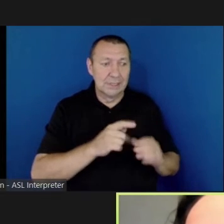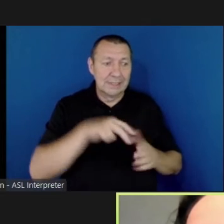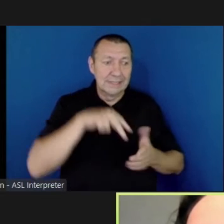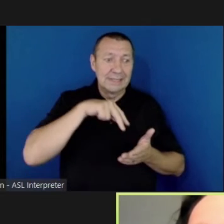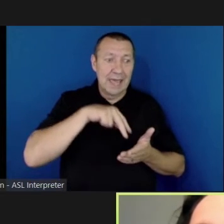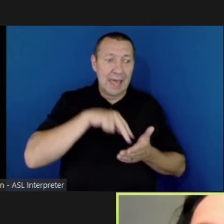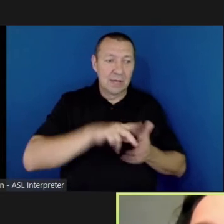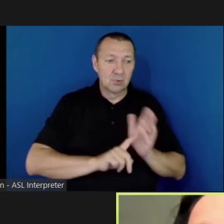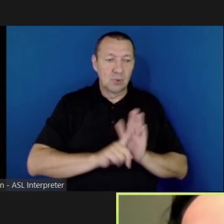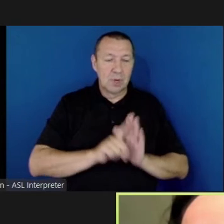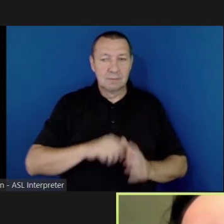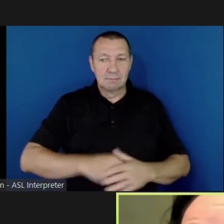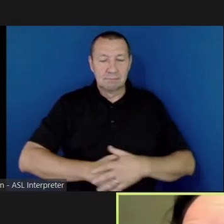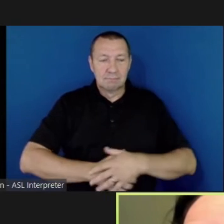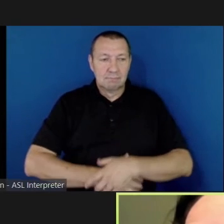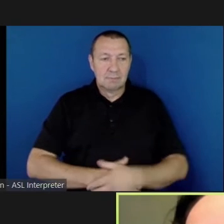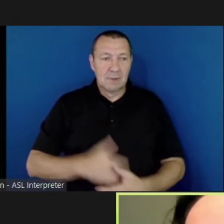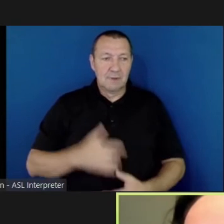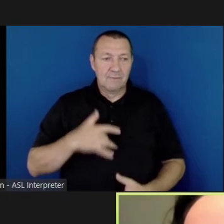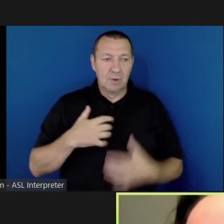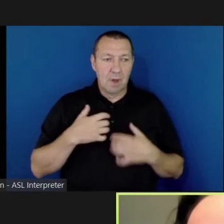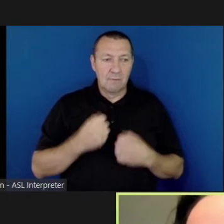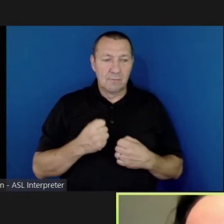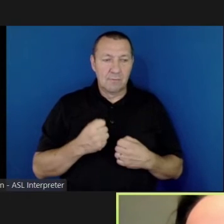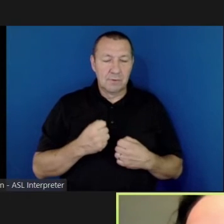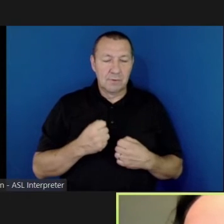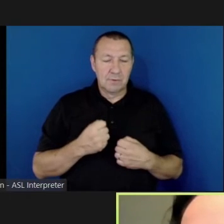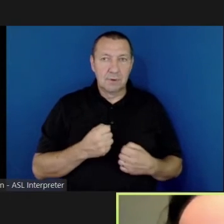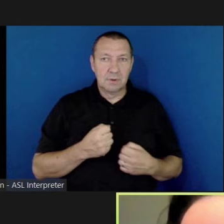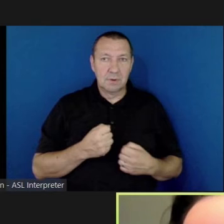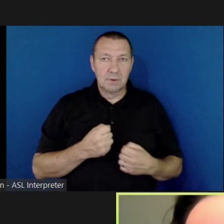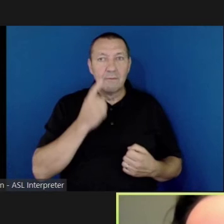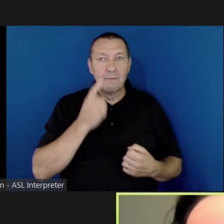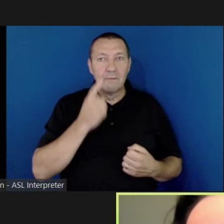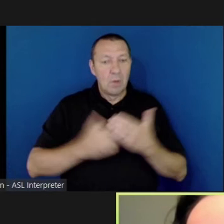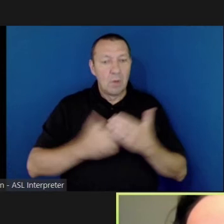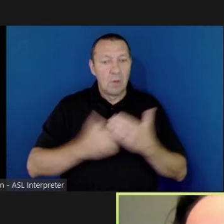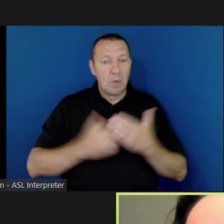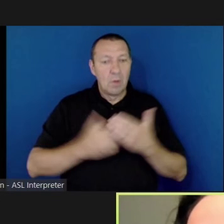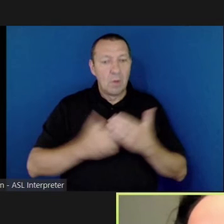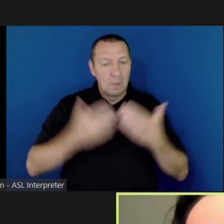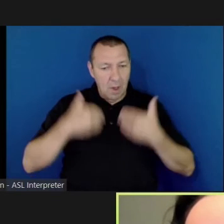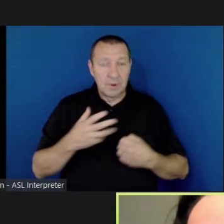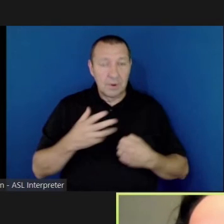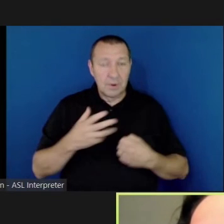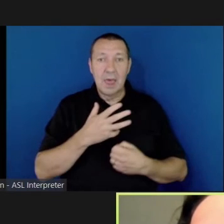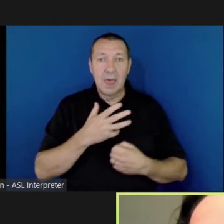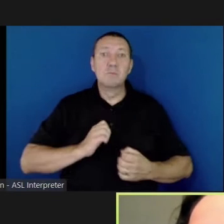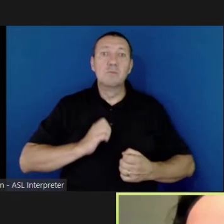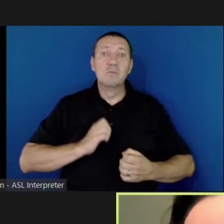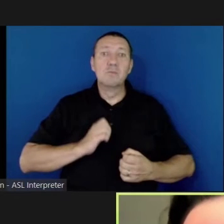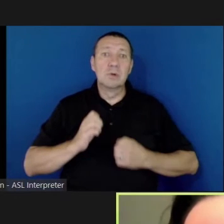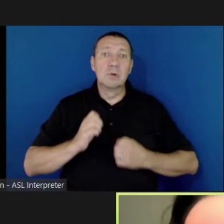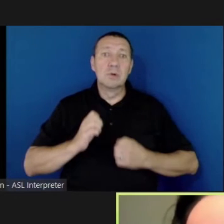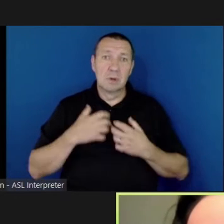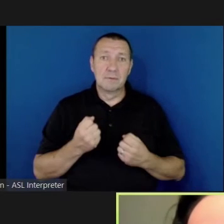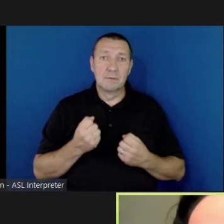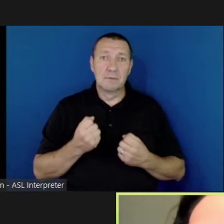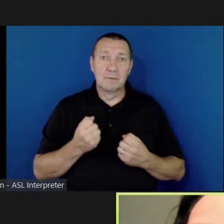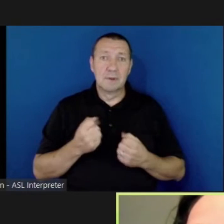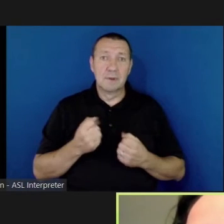teaching her to have confidence, both physically and emotionally, so that she literally could